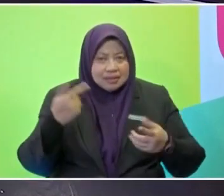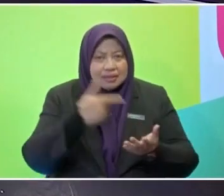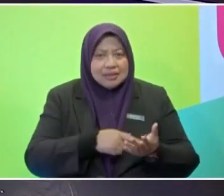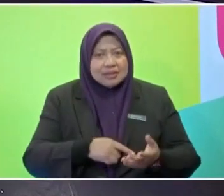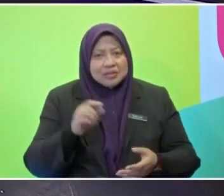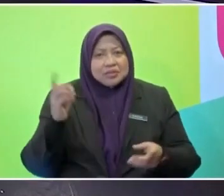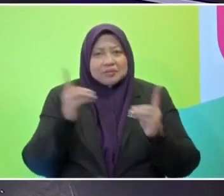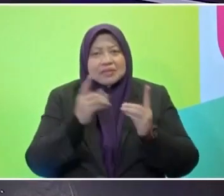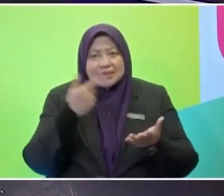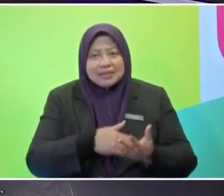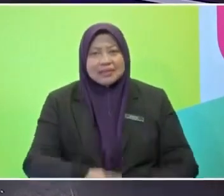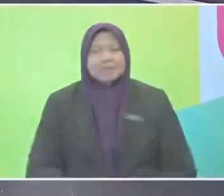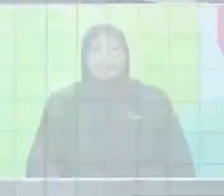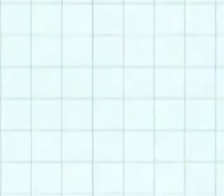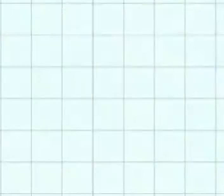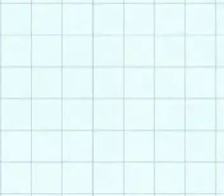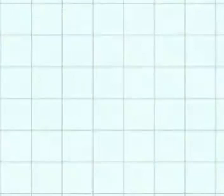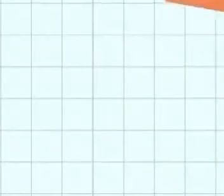then.